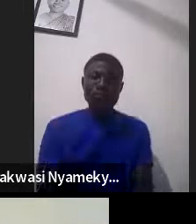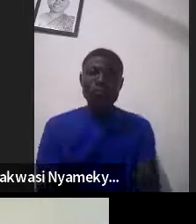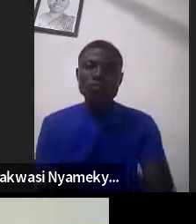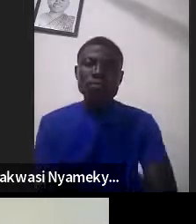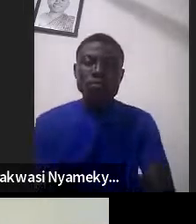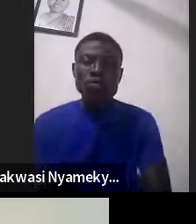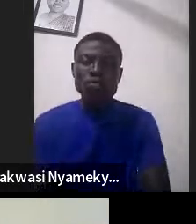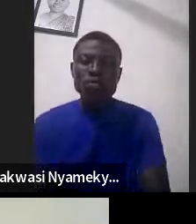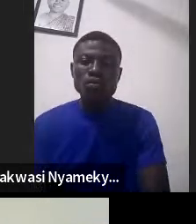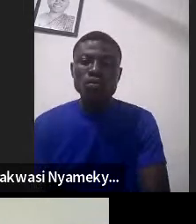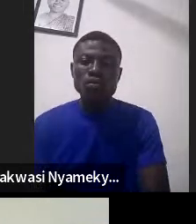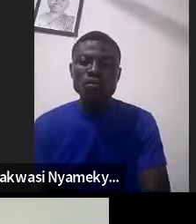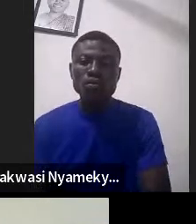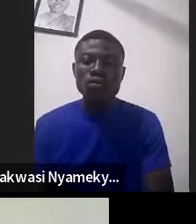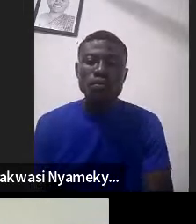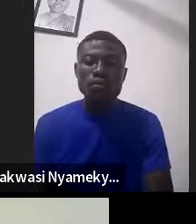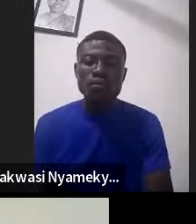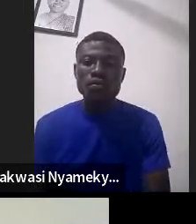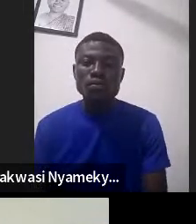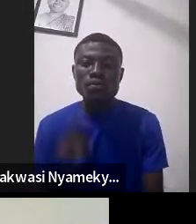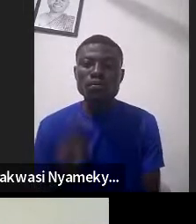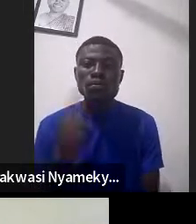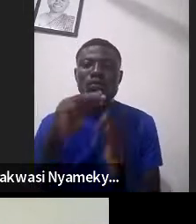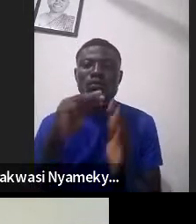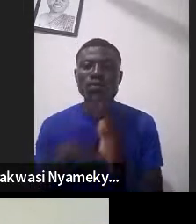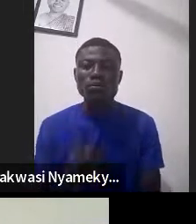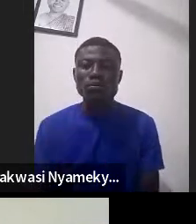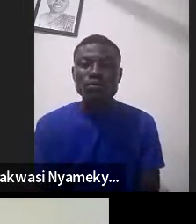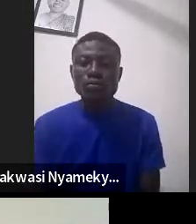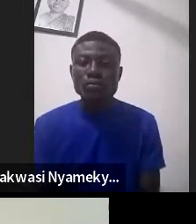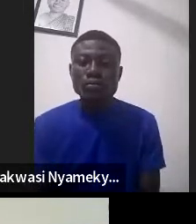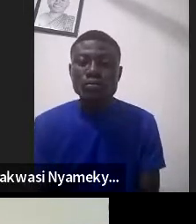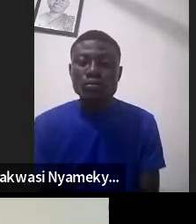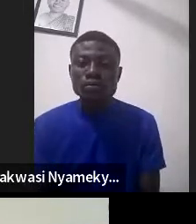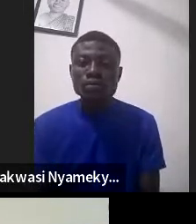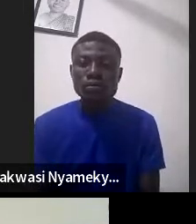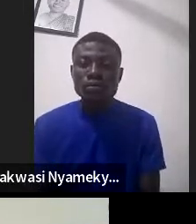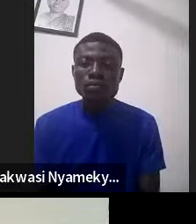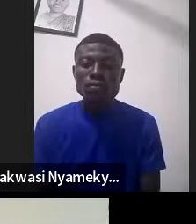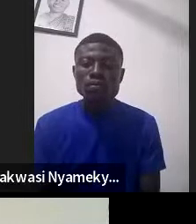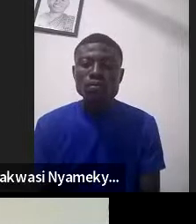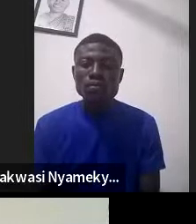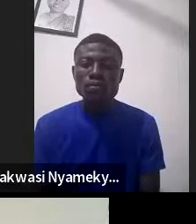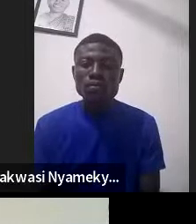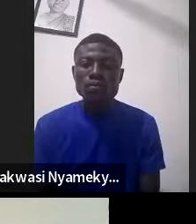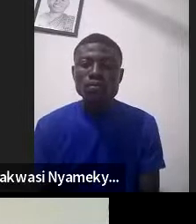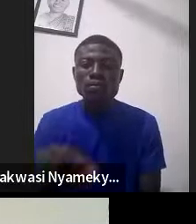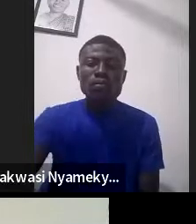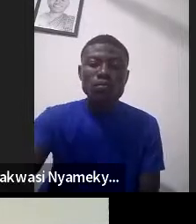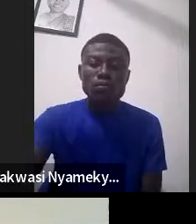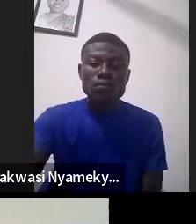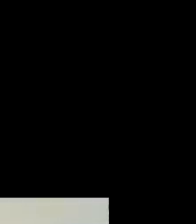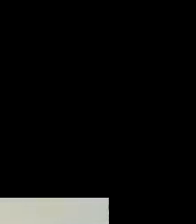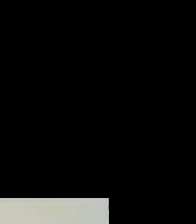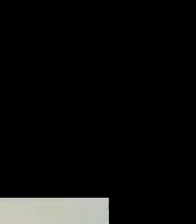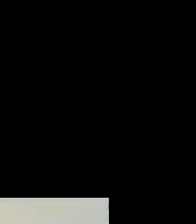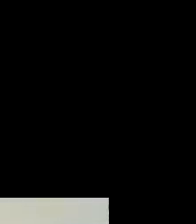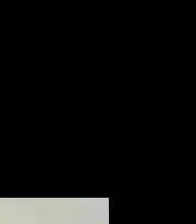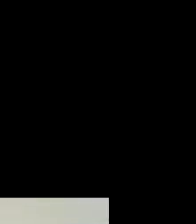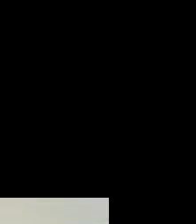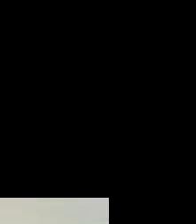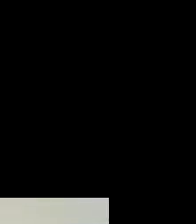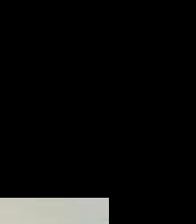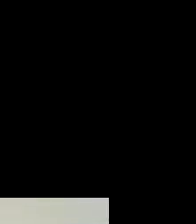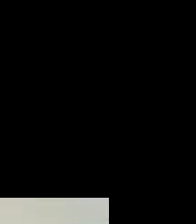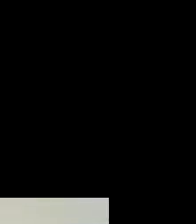So I'd allow just a minute for any question to be answered before we